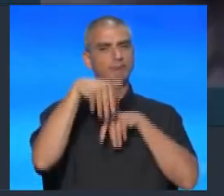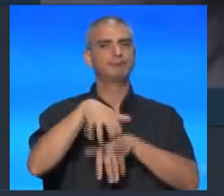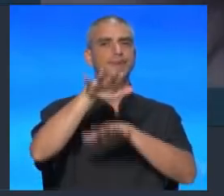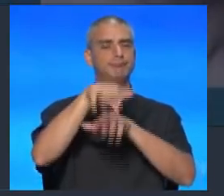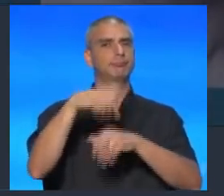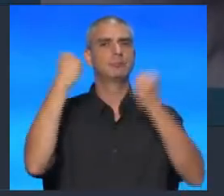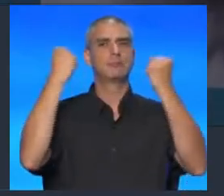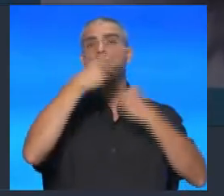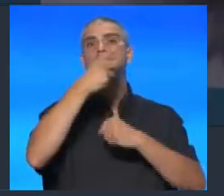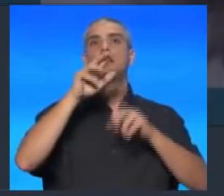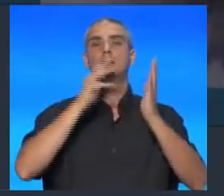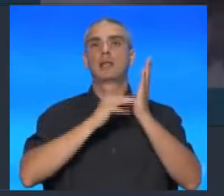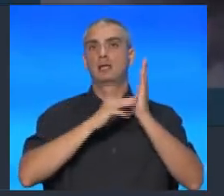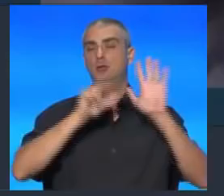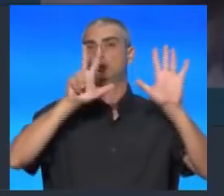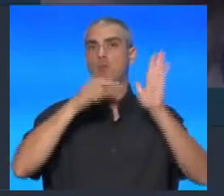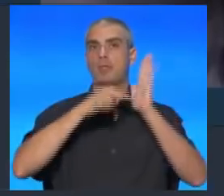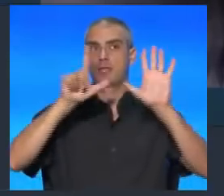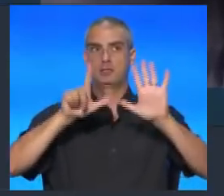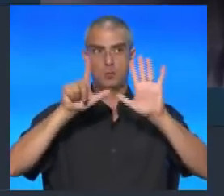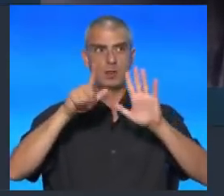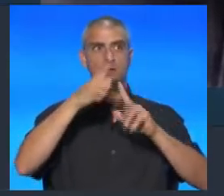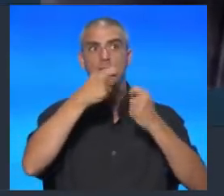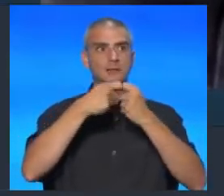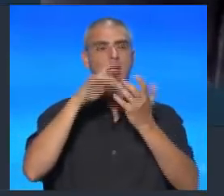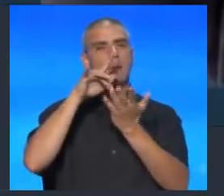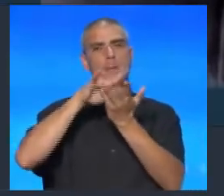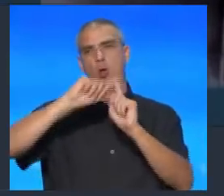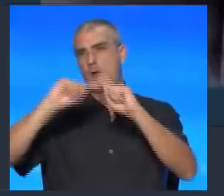8th. That rally was held at a different park,